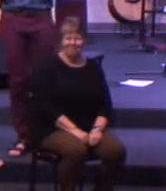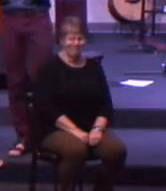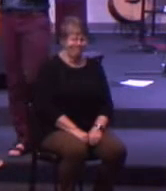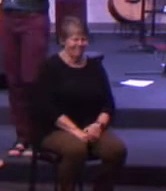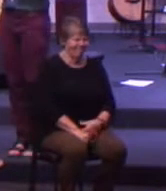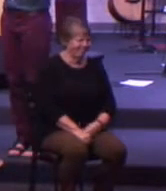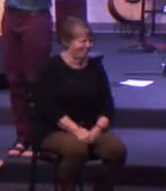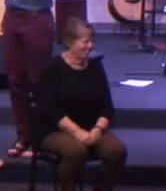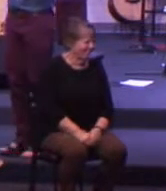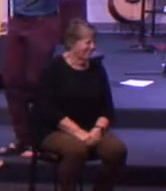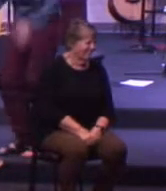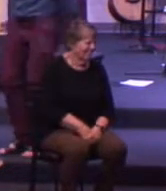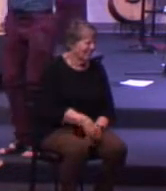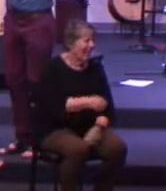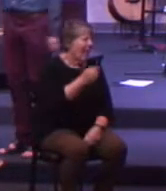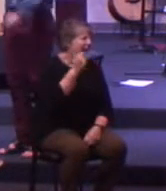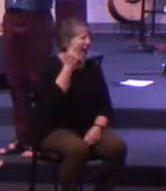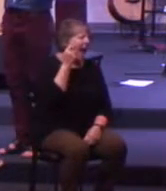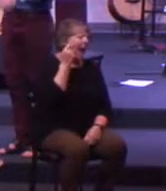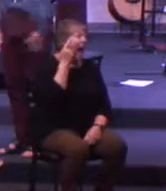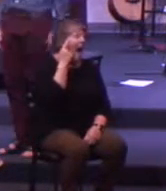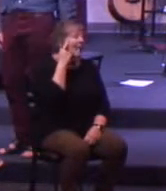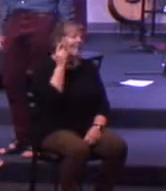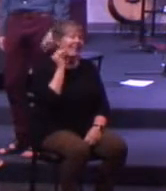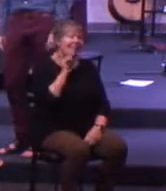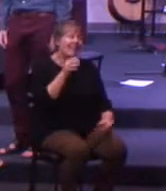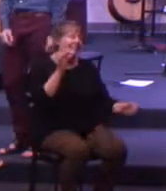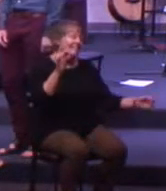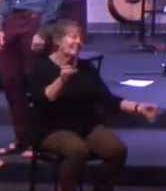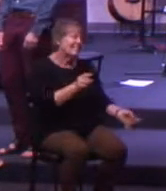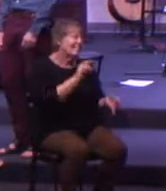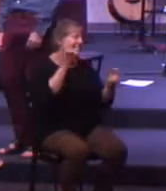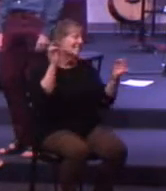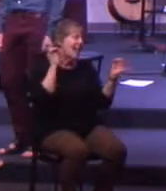I think it's a terrible storyline.